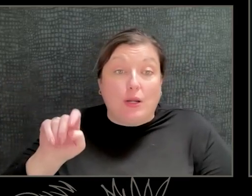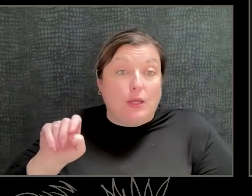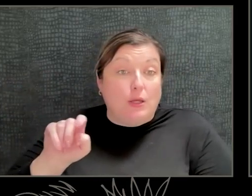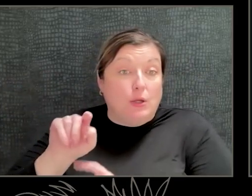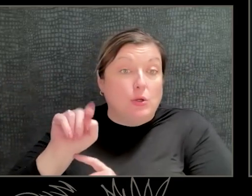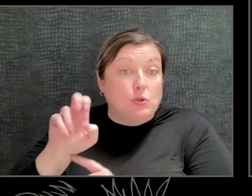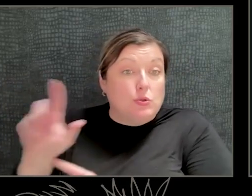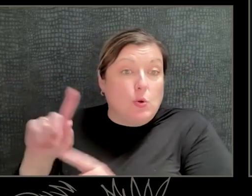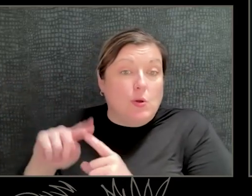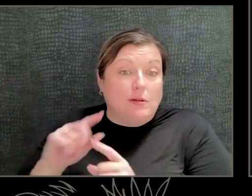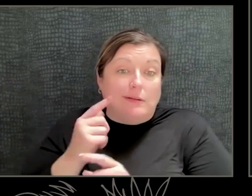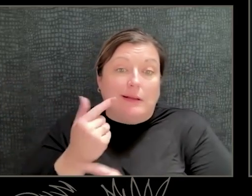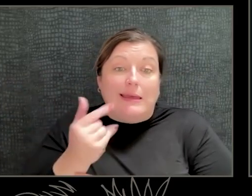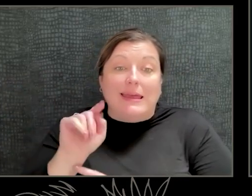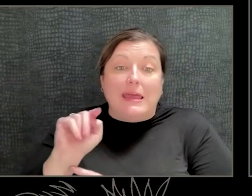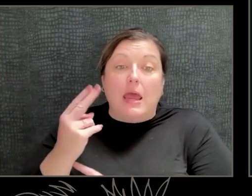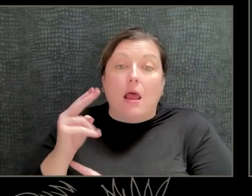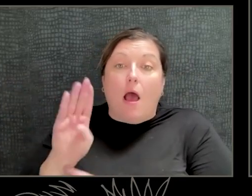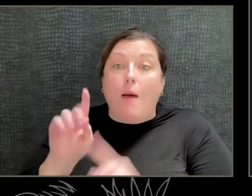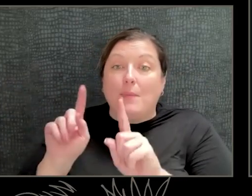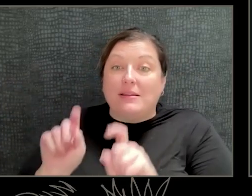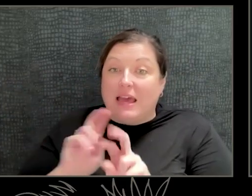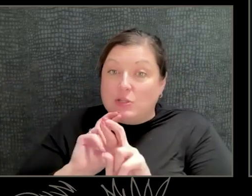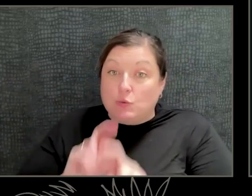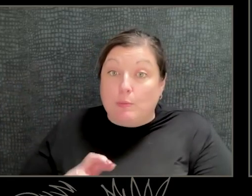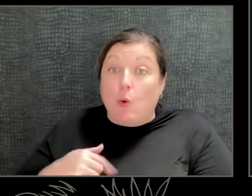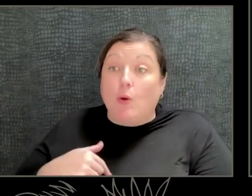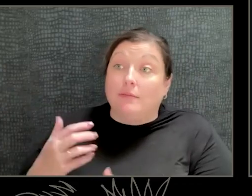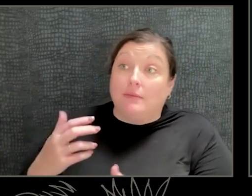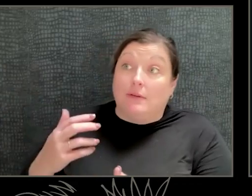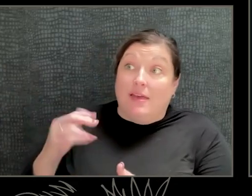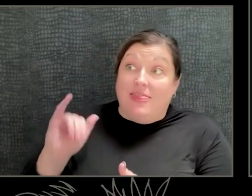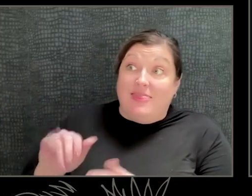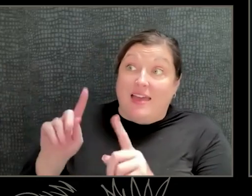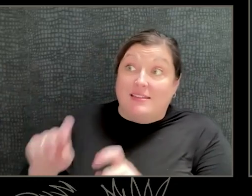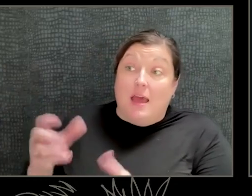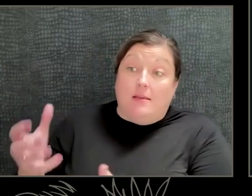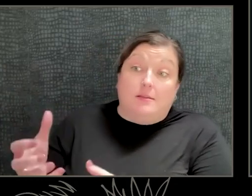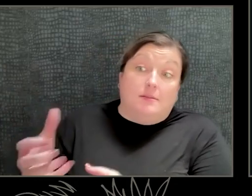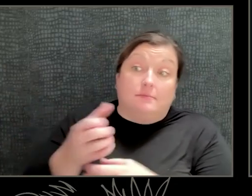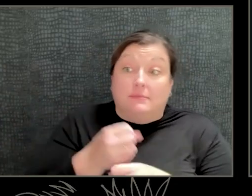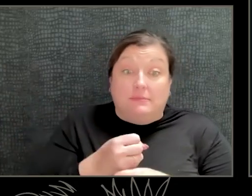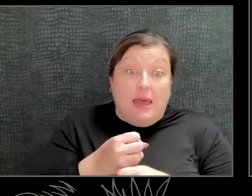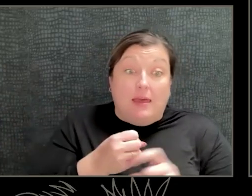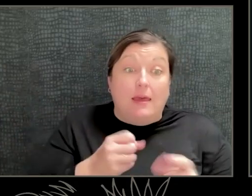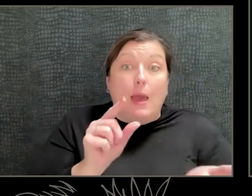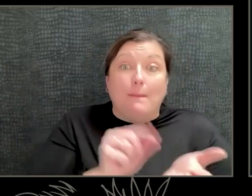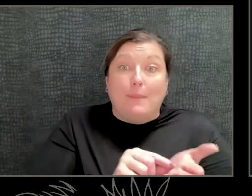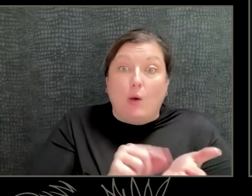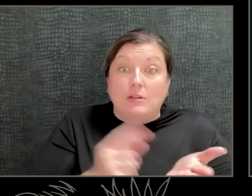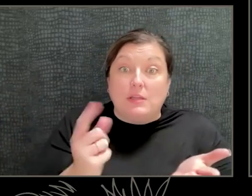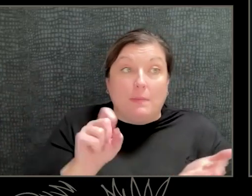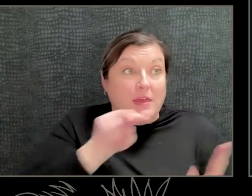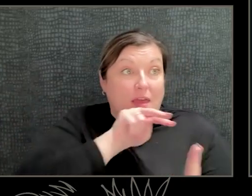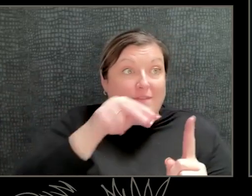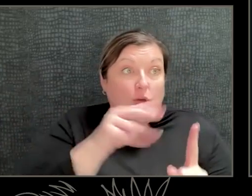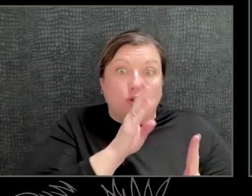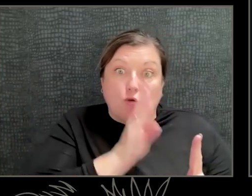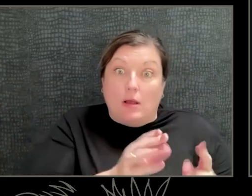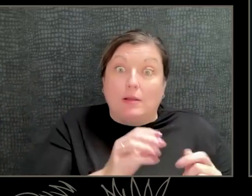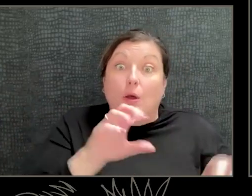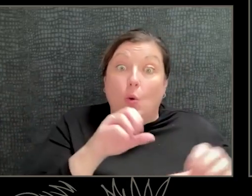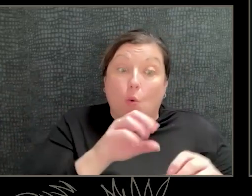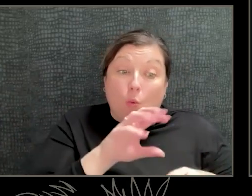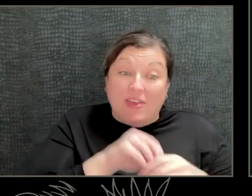all it's going to do is take the test report that was generated and publish it as something that I can view directly within that